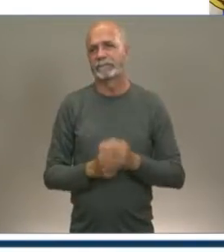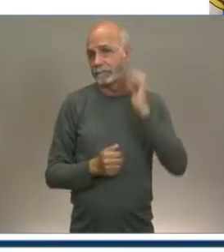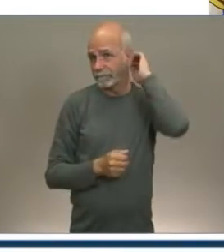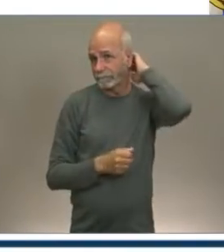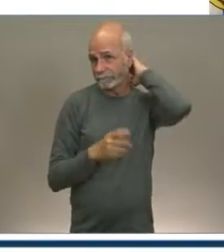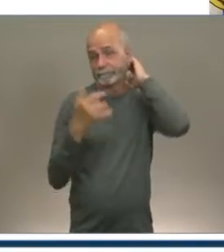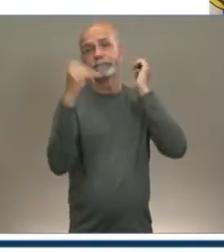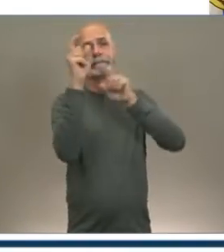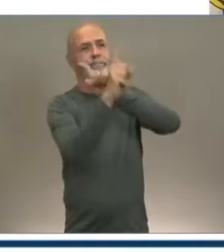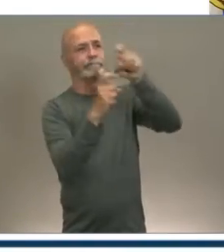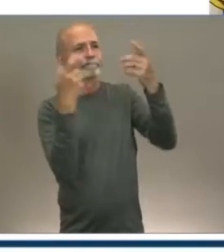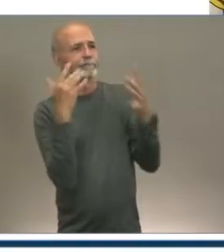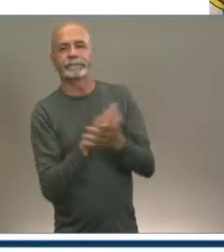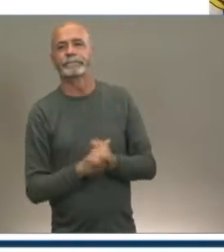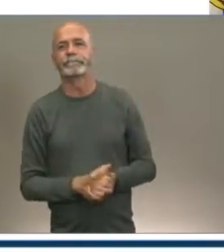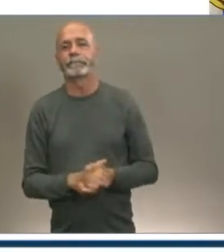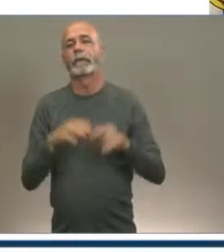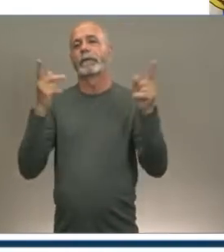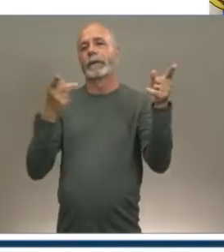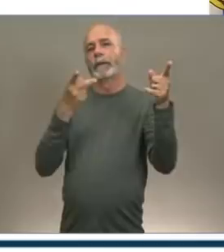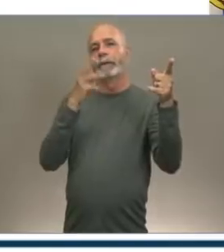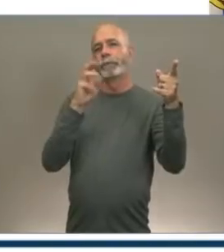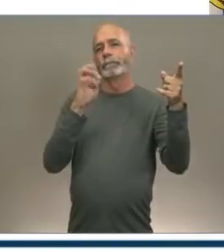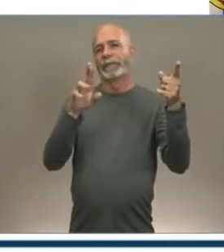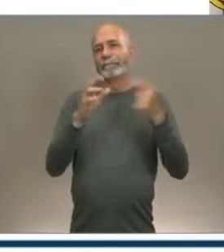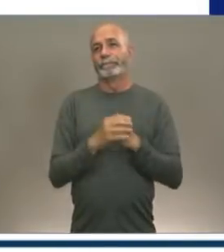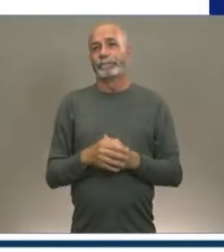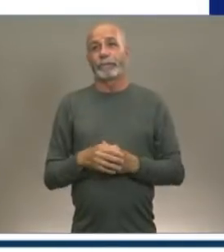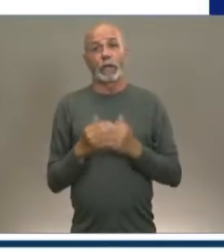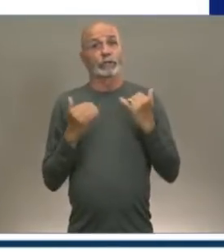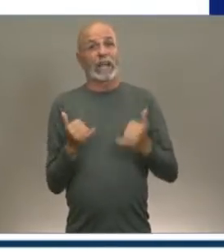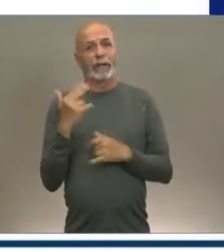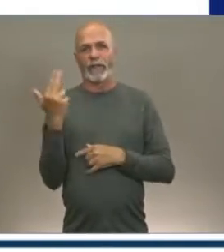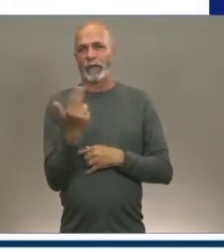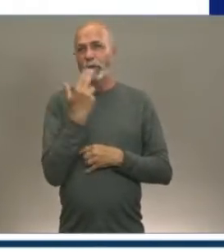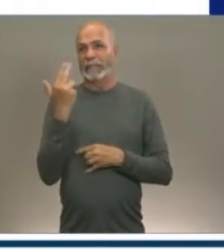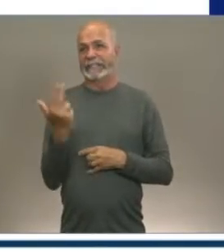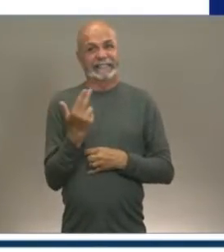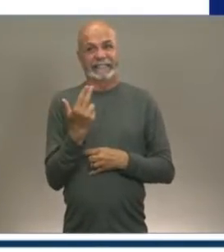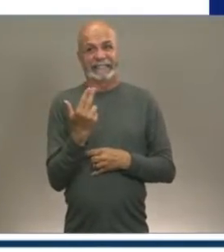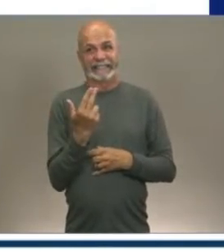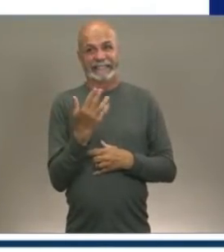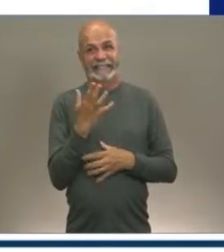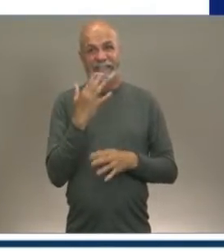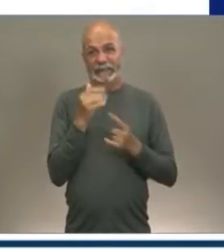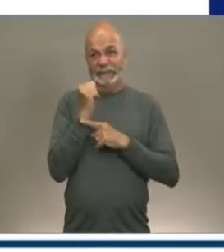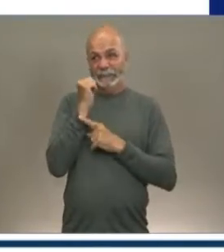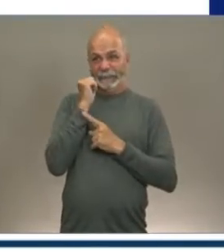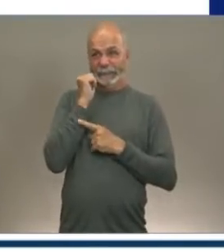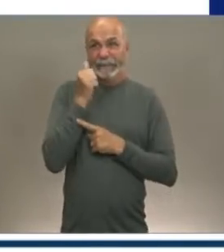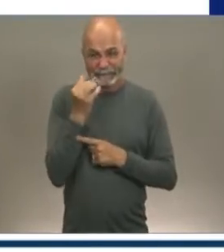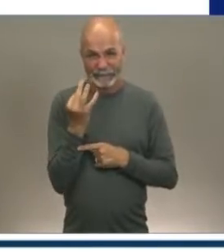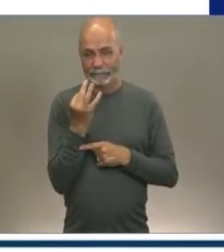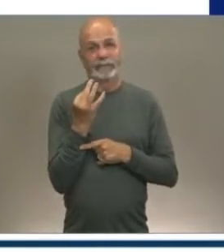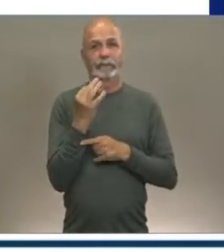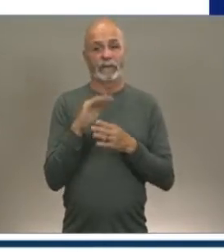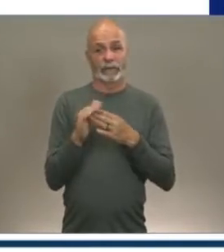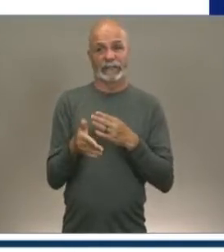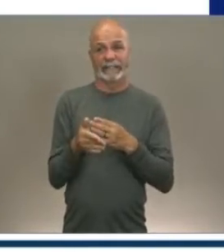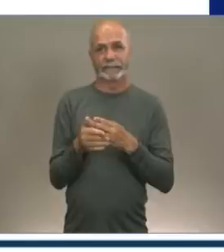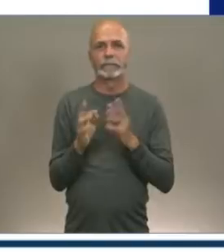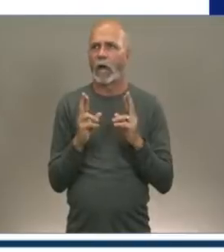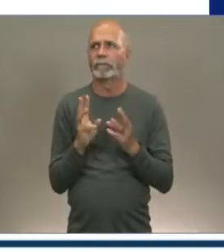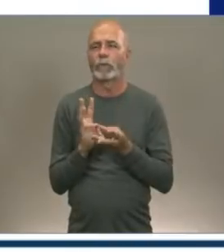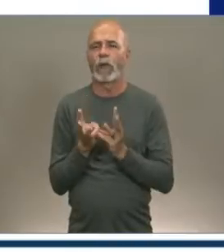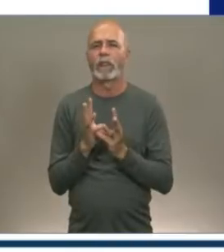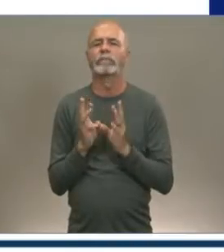ahead, Premier. Thank you, Chrissy. I know it's Thursday, but the weekend is fast approaching, and hopefully the weather will cooperate as it has for the last